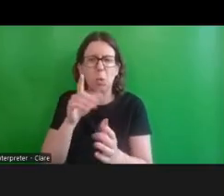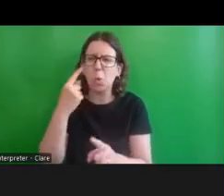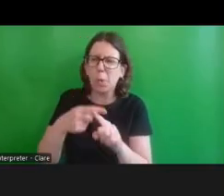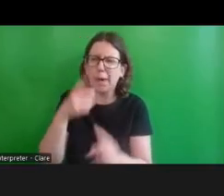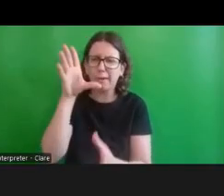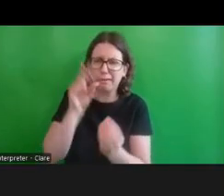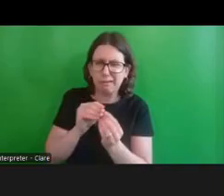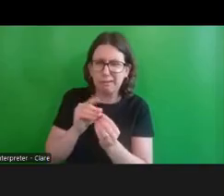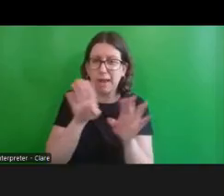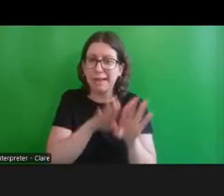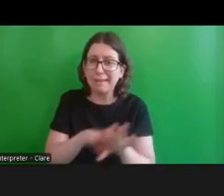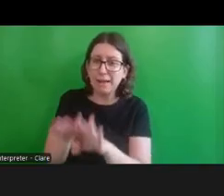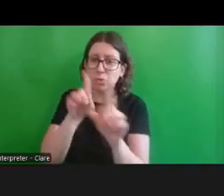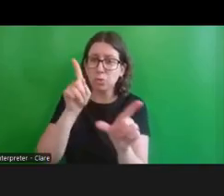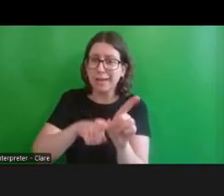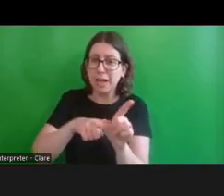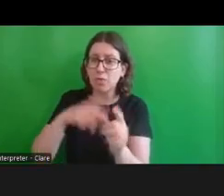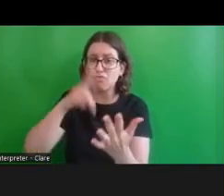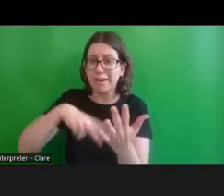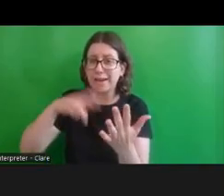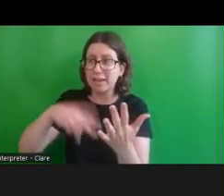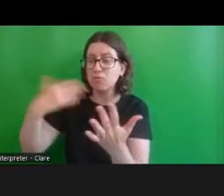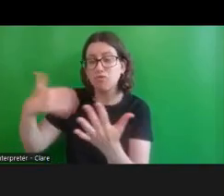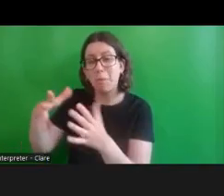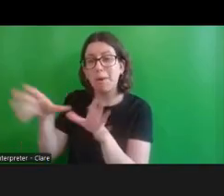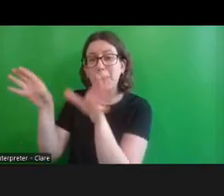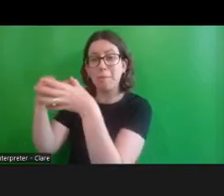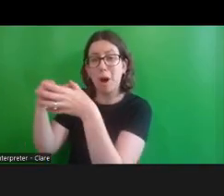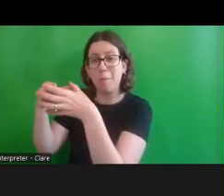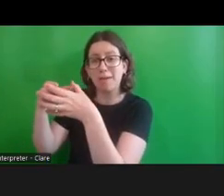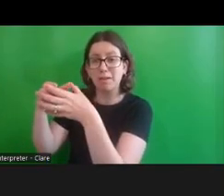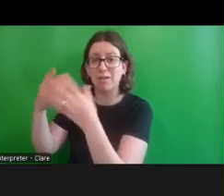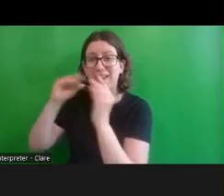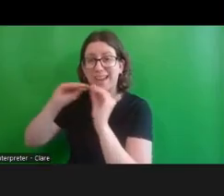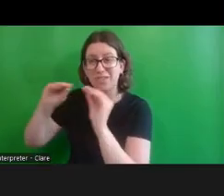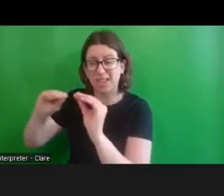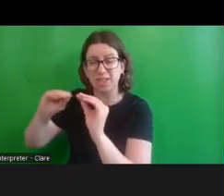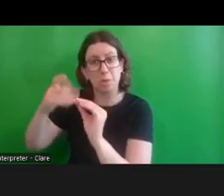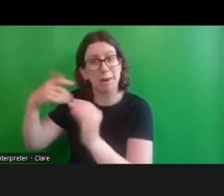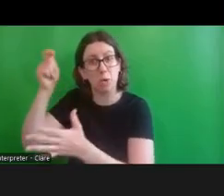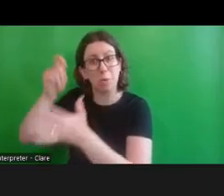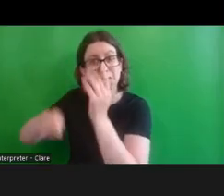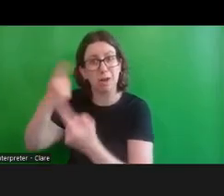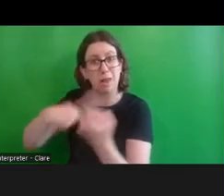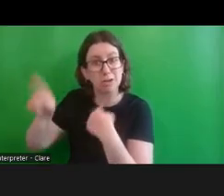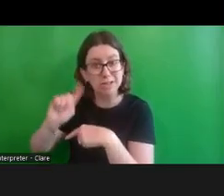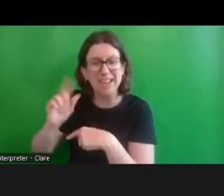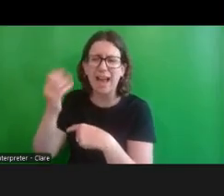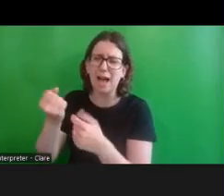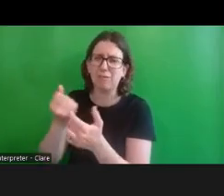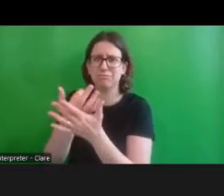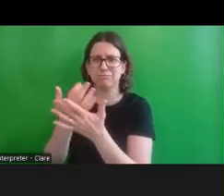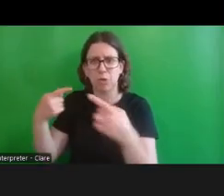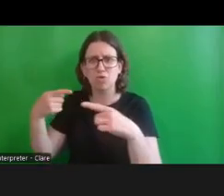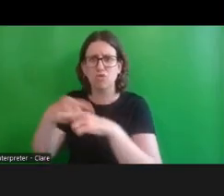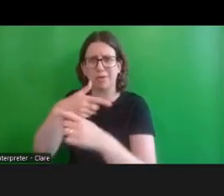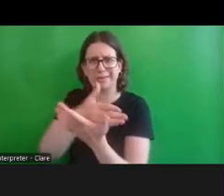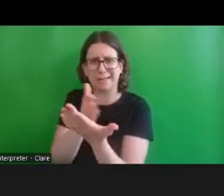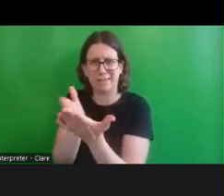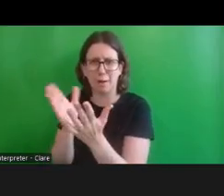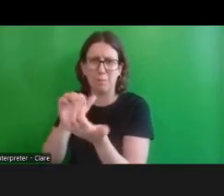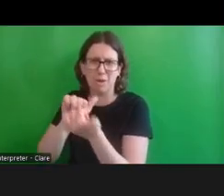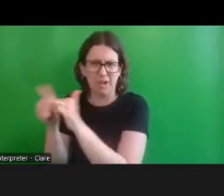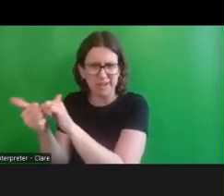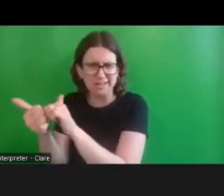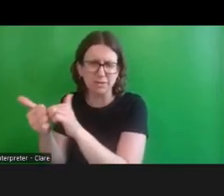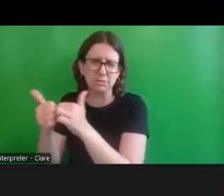National Year of Reading was commissioned by the Department for Education last year, and it's supported by a range of cross-sector partners. And we'd say